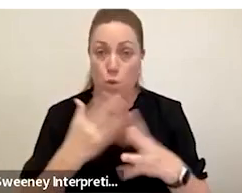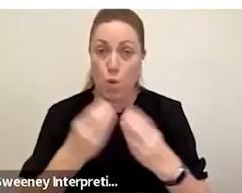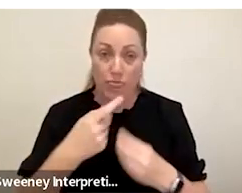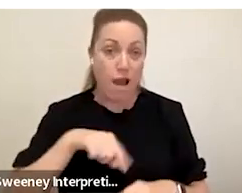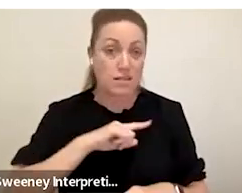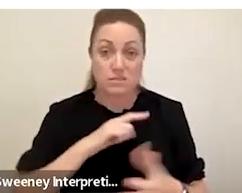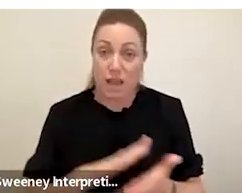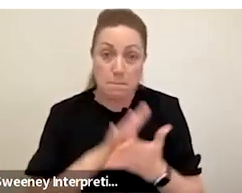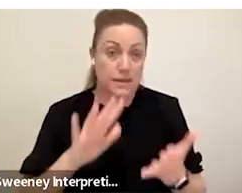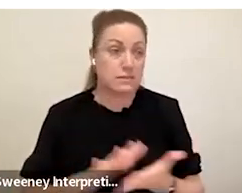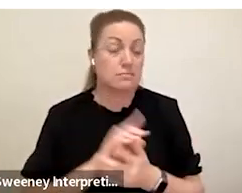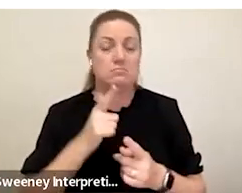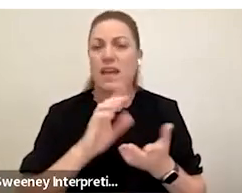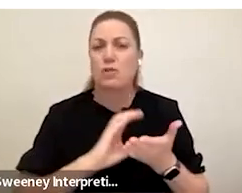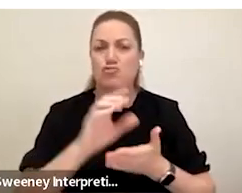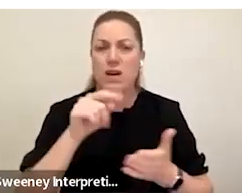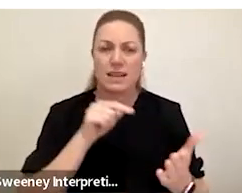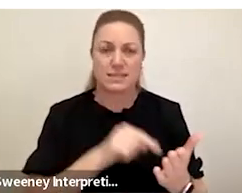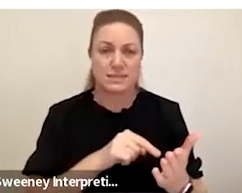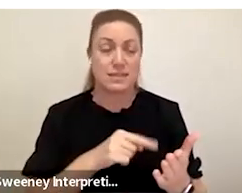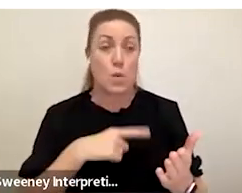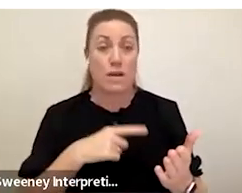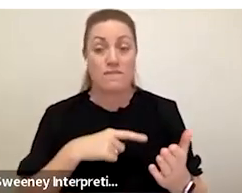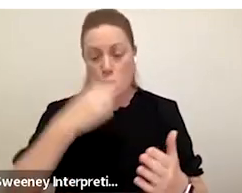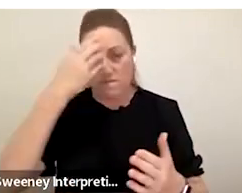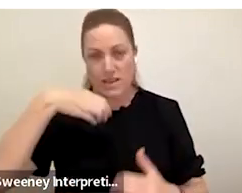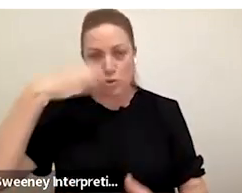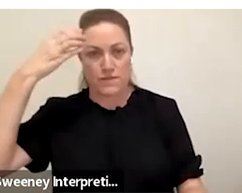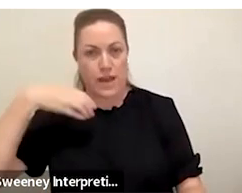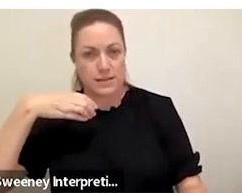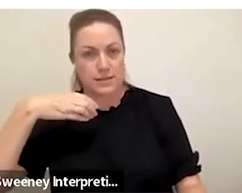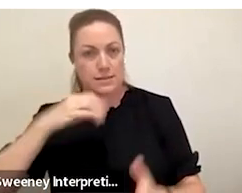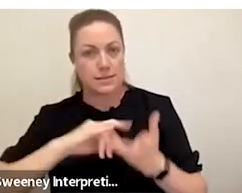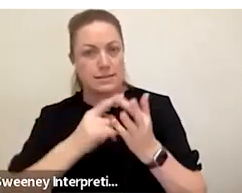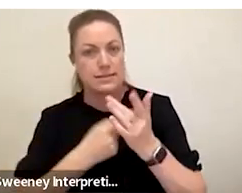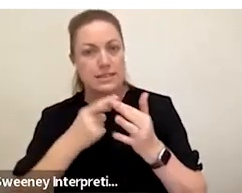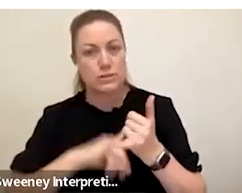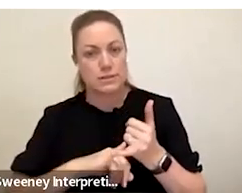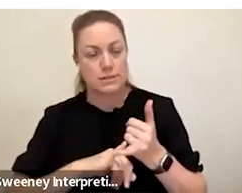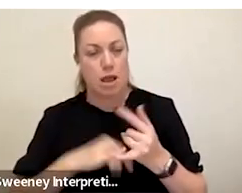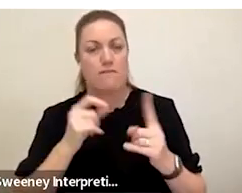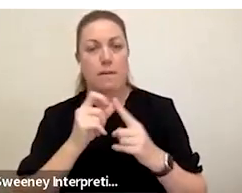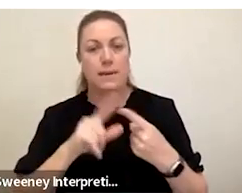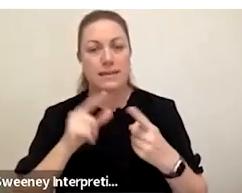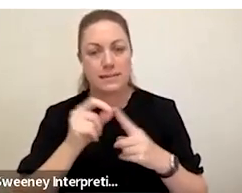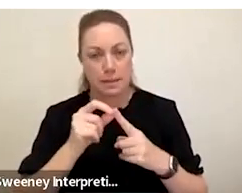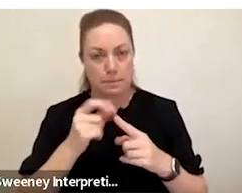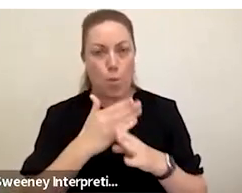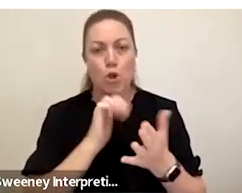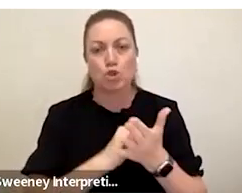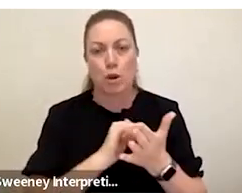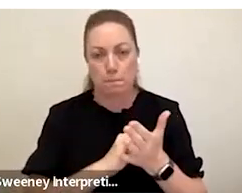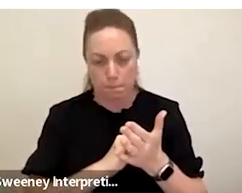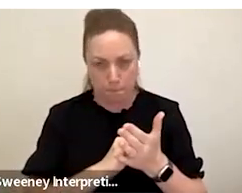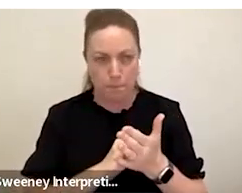that grant is to deliver a face-to-face series of the PSEP workshop delivery. So that